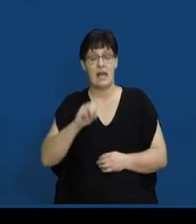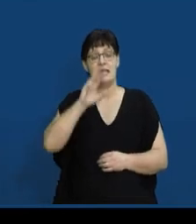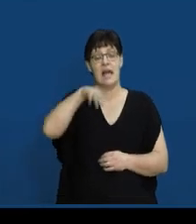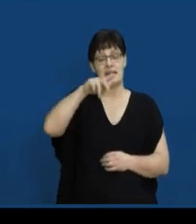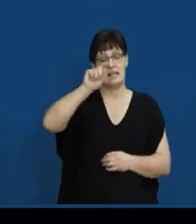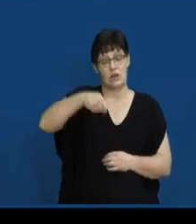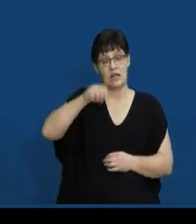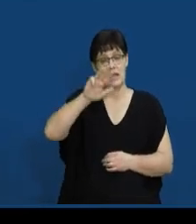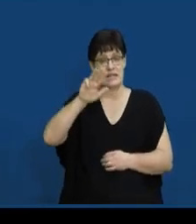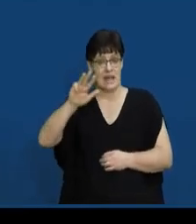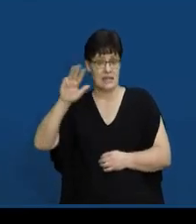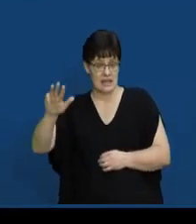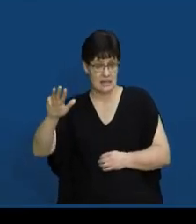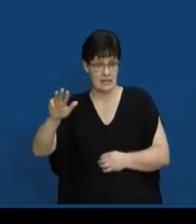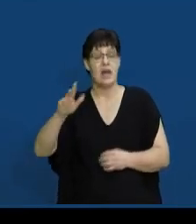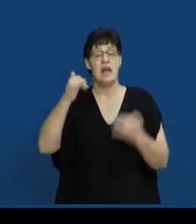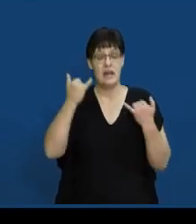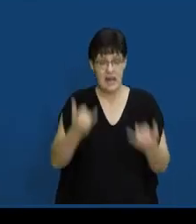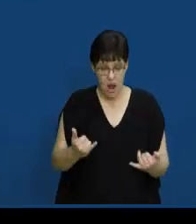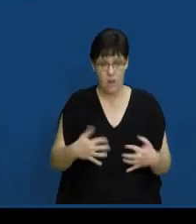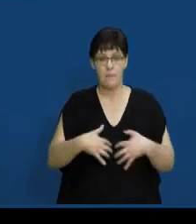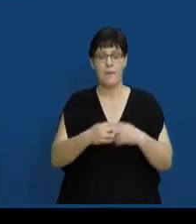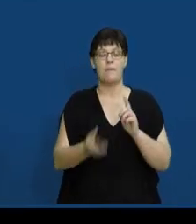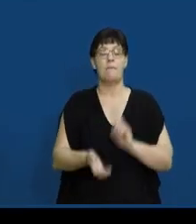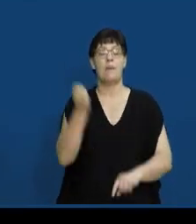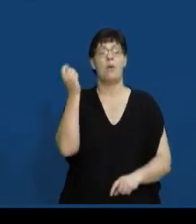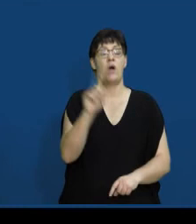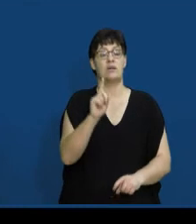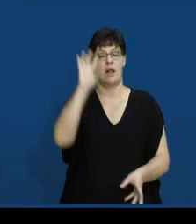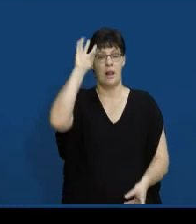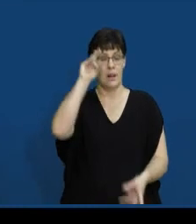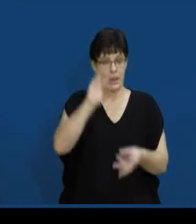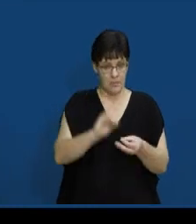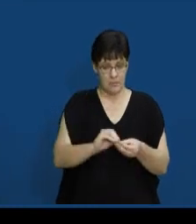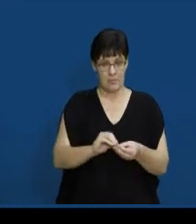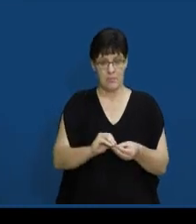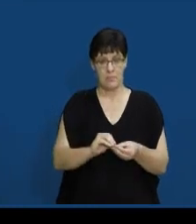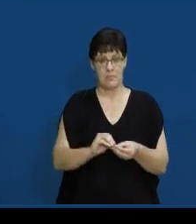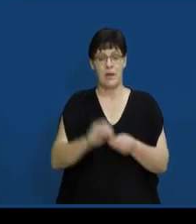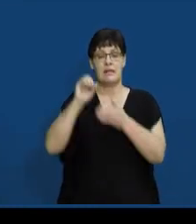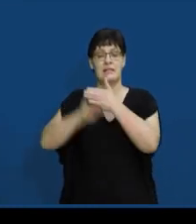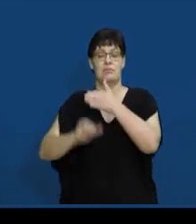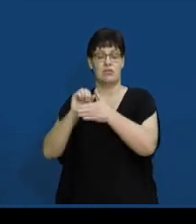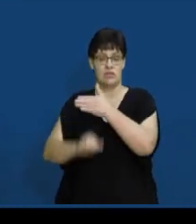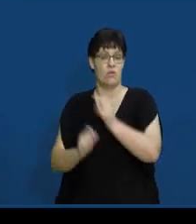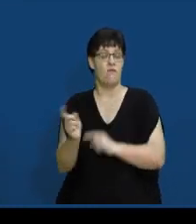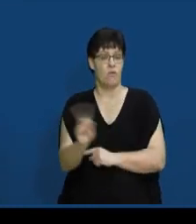19,999 Rand, you are now going to arrive at the total accumulated depreciation of